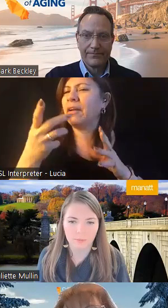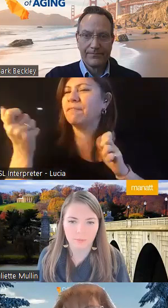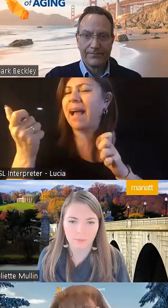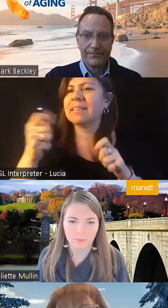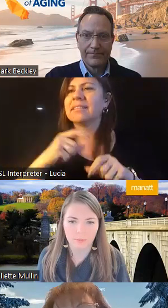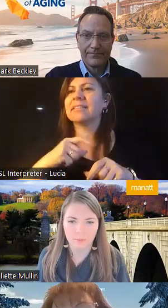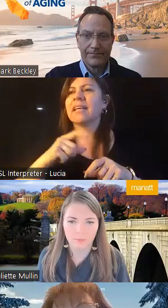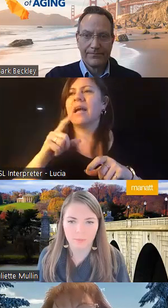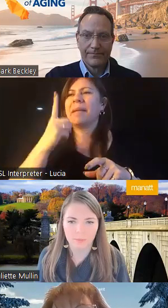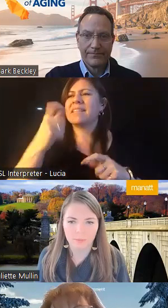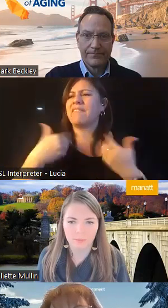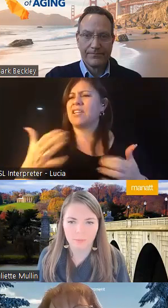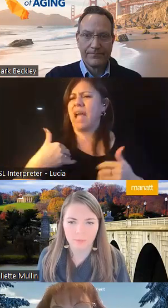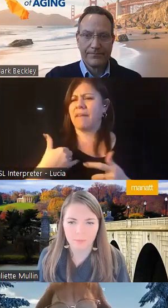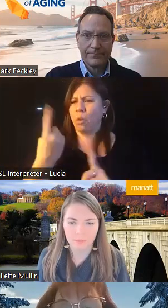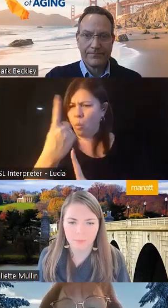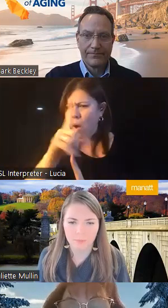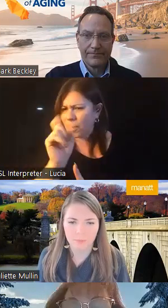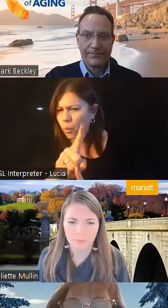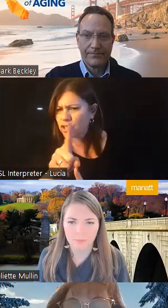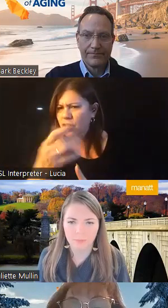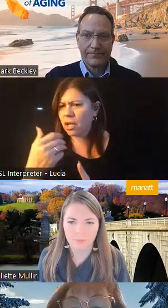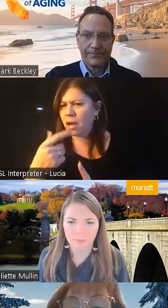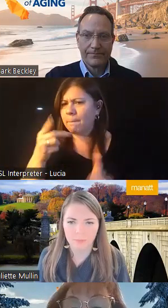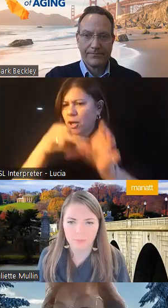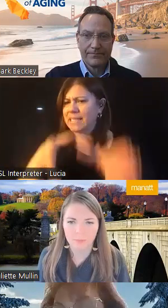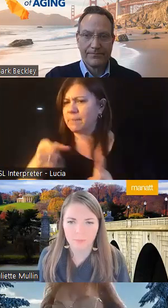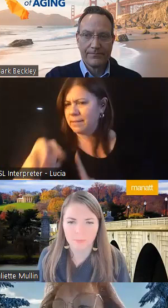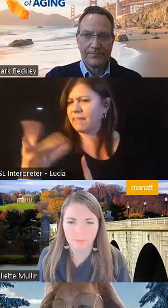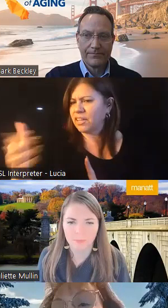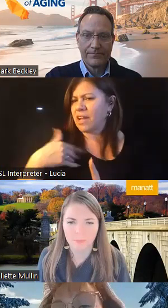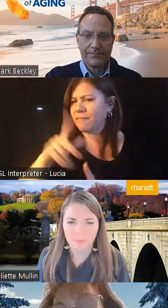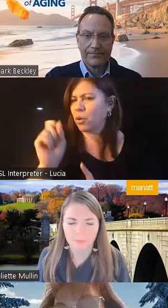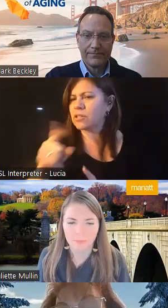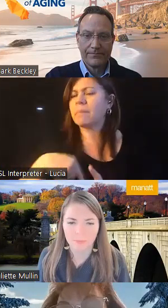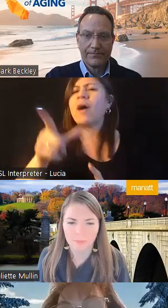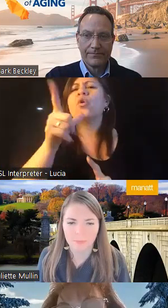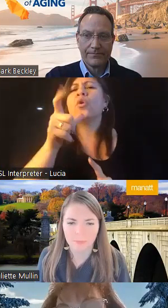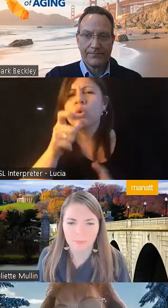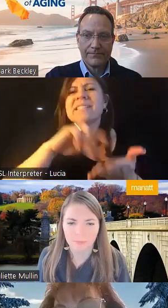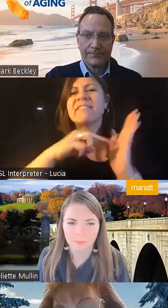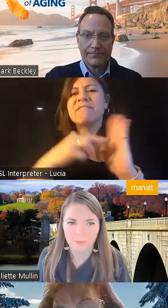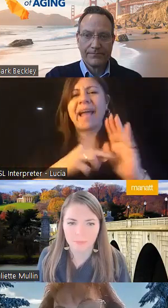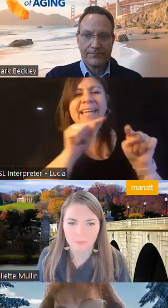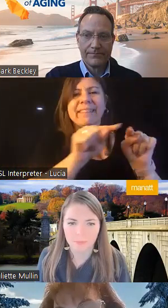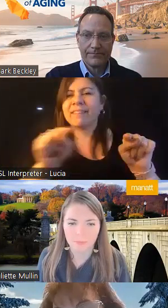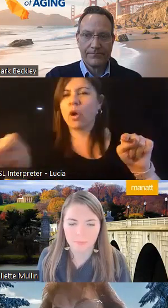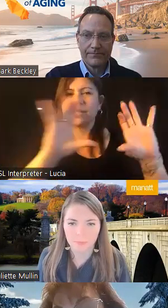just a question from one of the participants about who's defining these categories. And I just